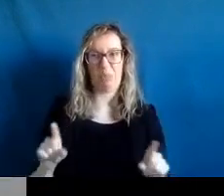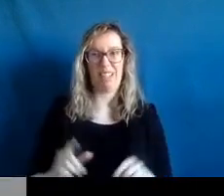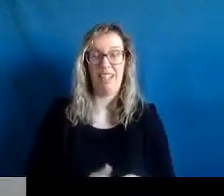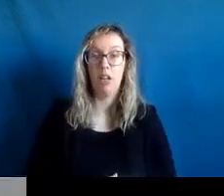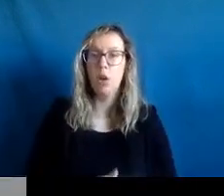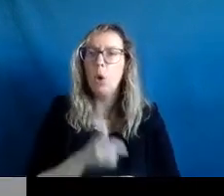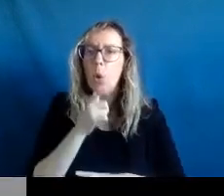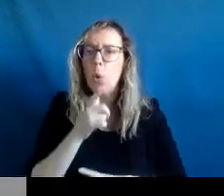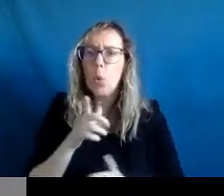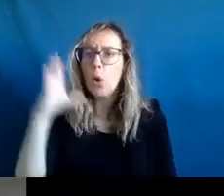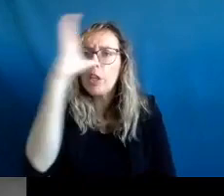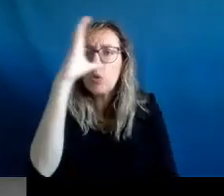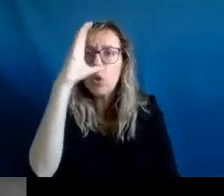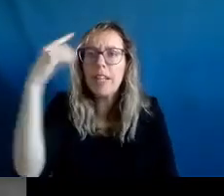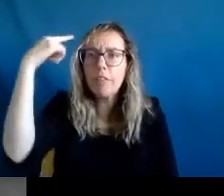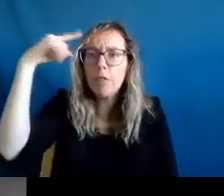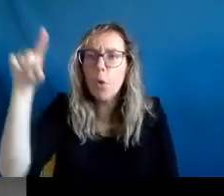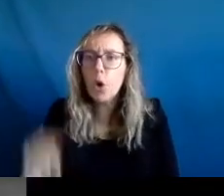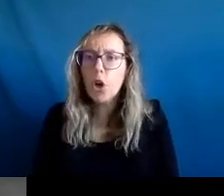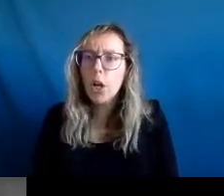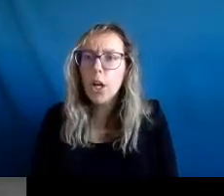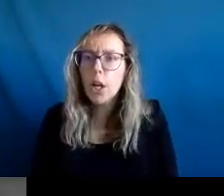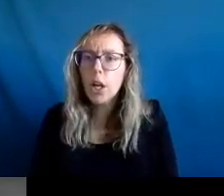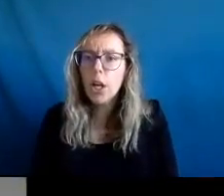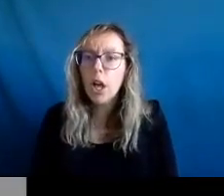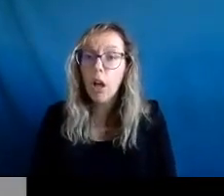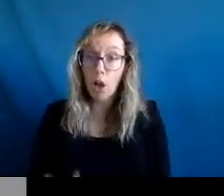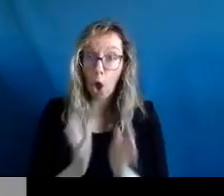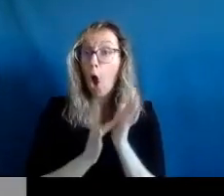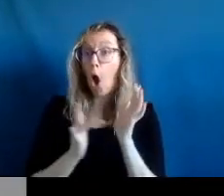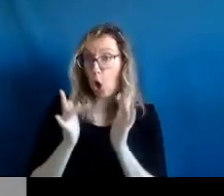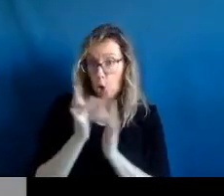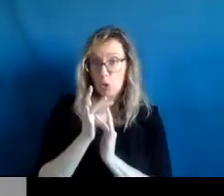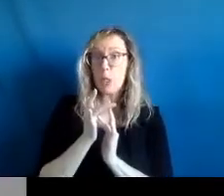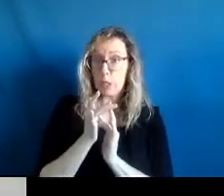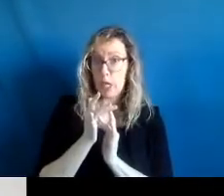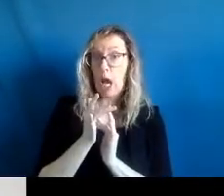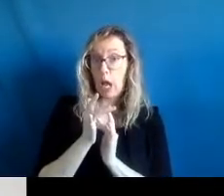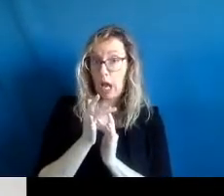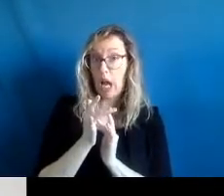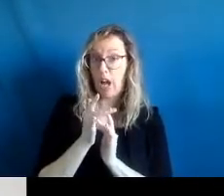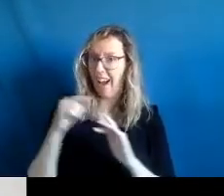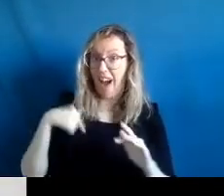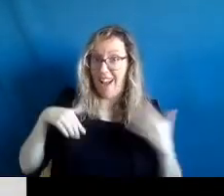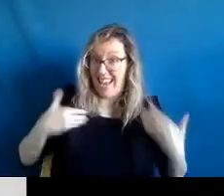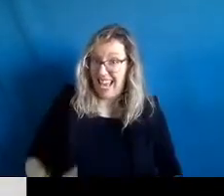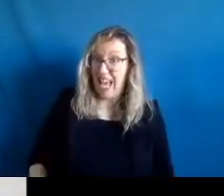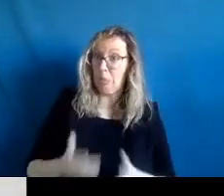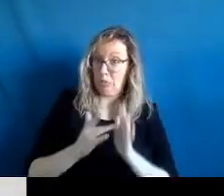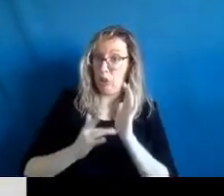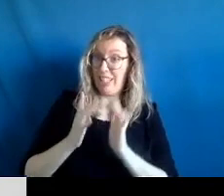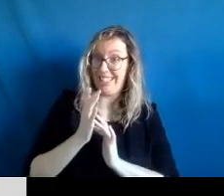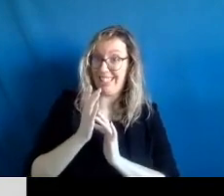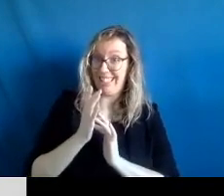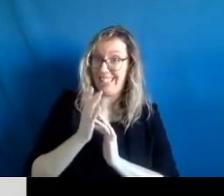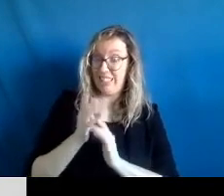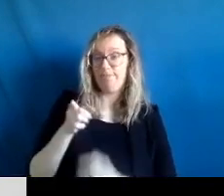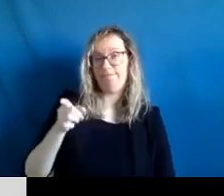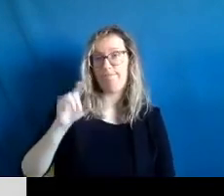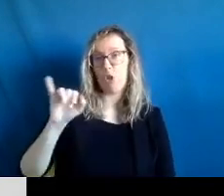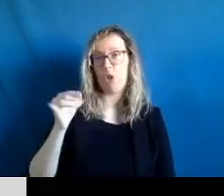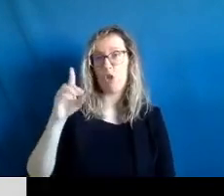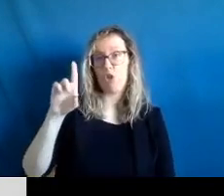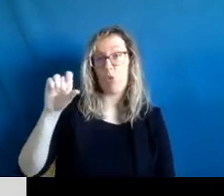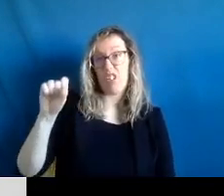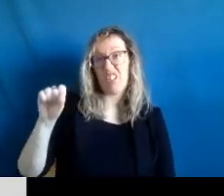looking for?" "Jesus the Nazarene." "I am." Judas, his betrayer, was standing with them.